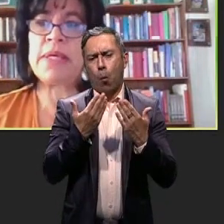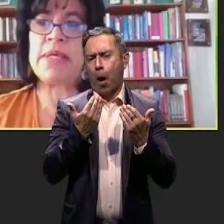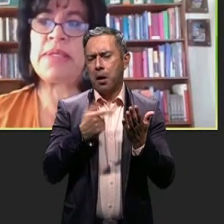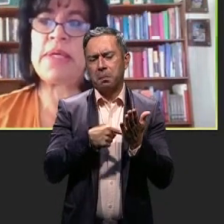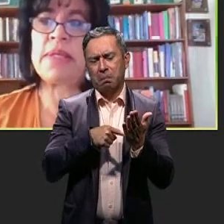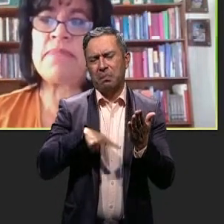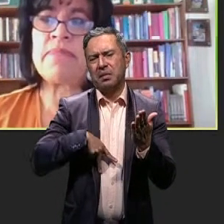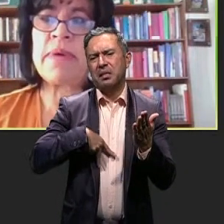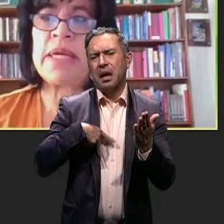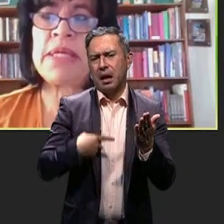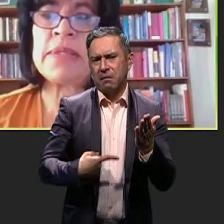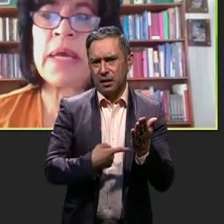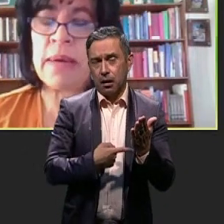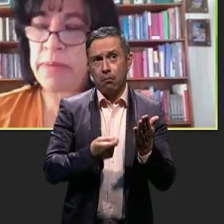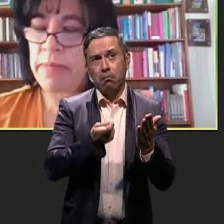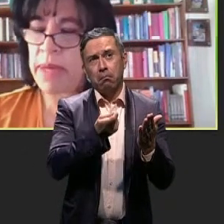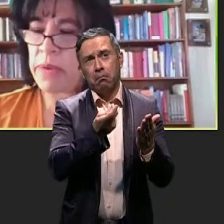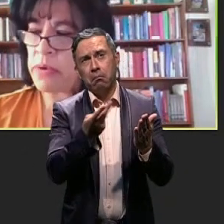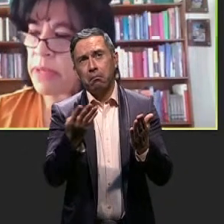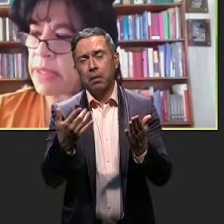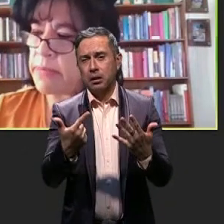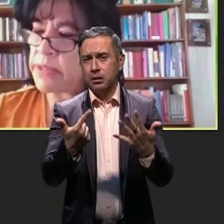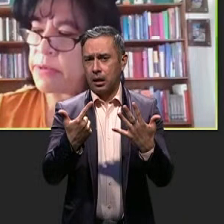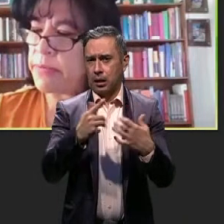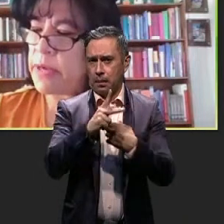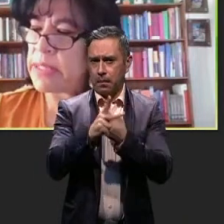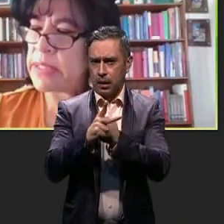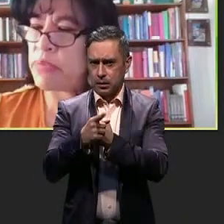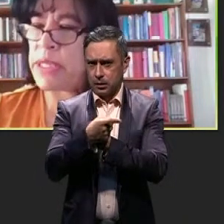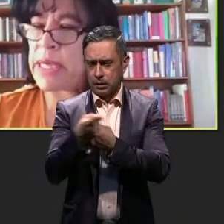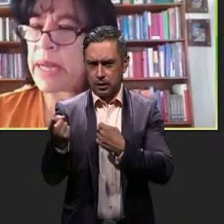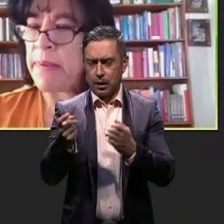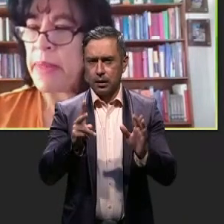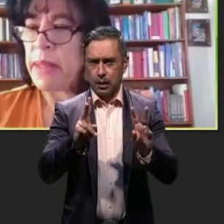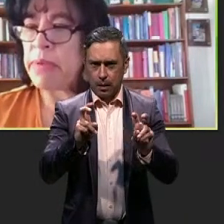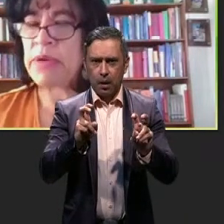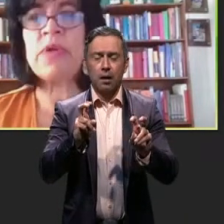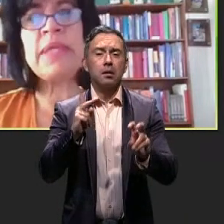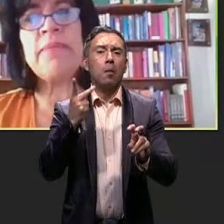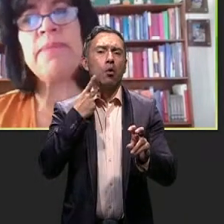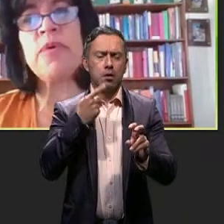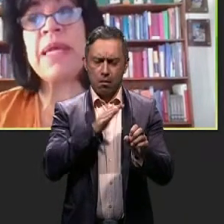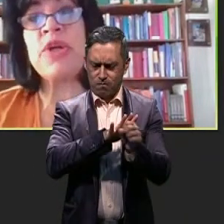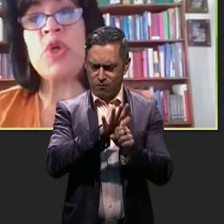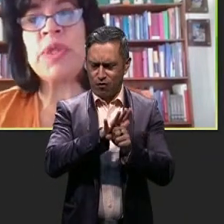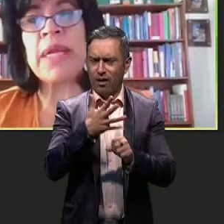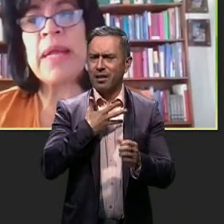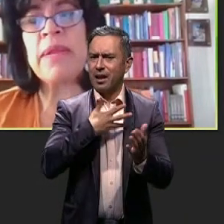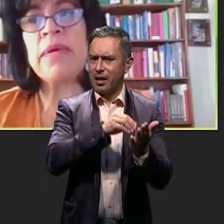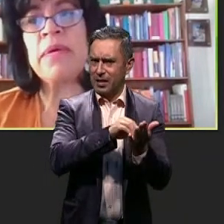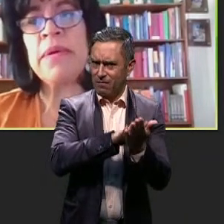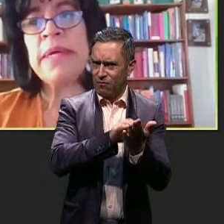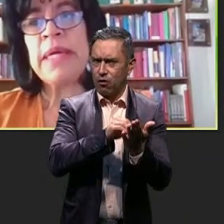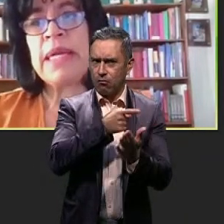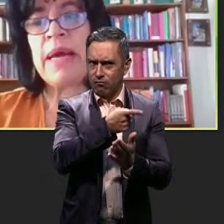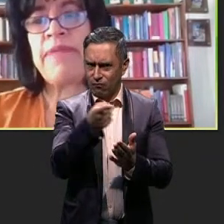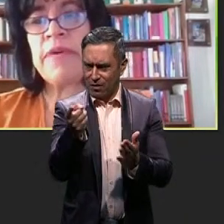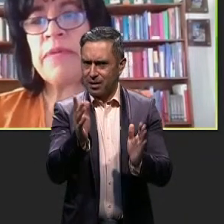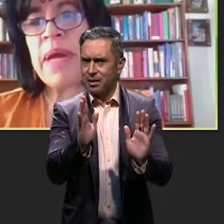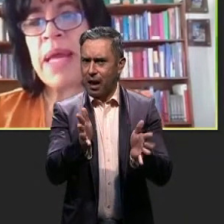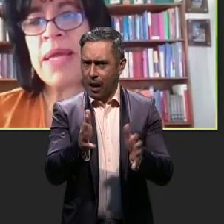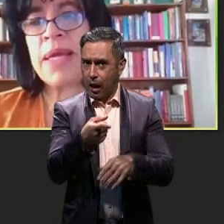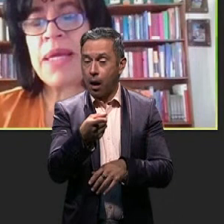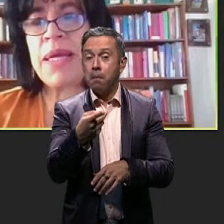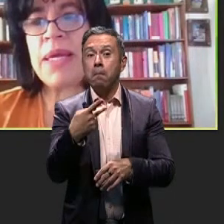We have more than 7 countries that have these new legislations. However, we